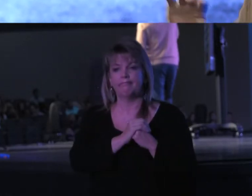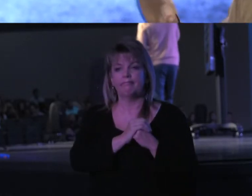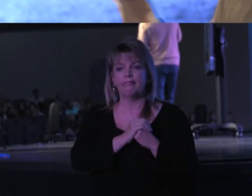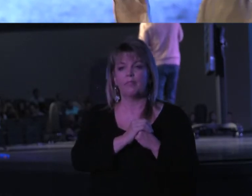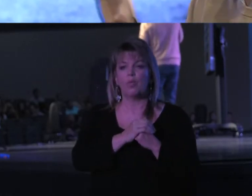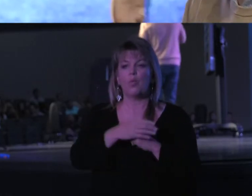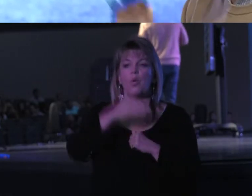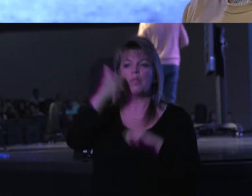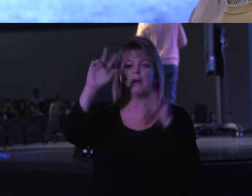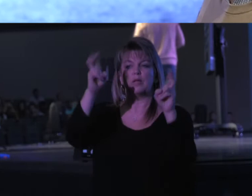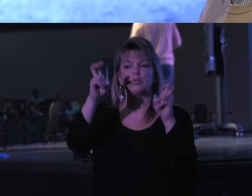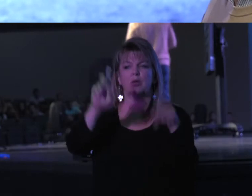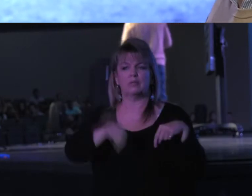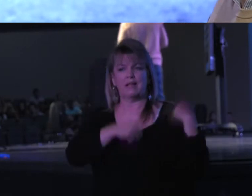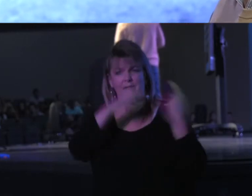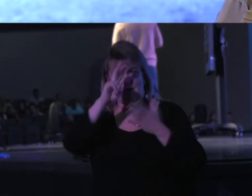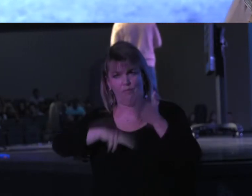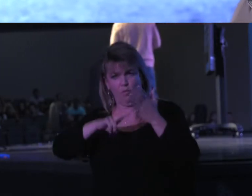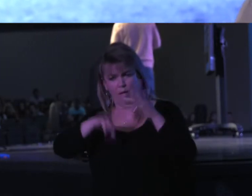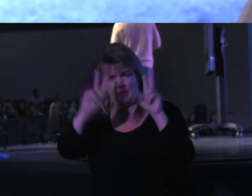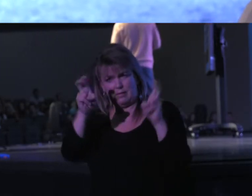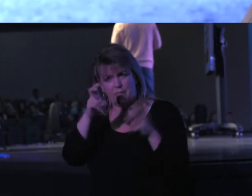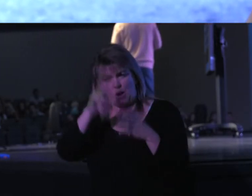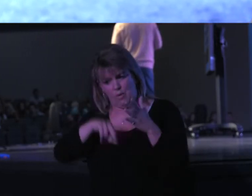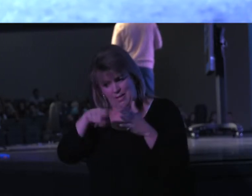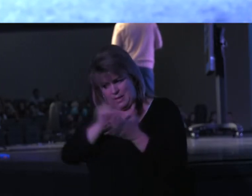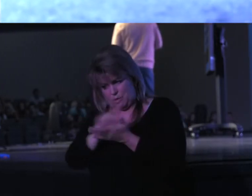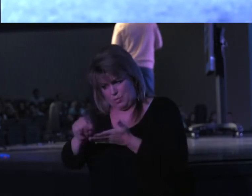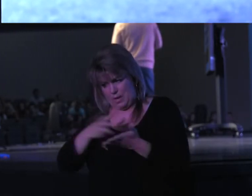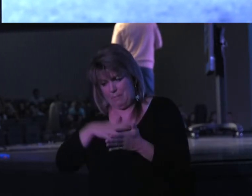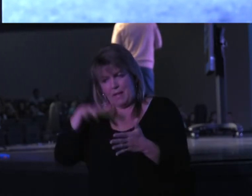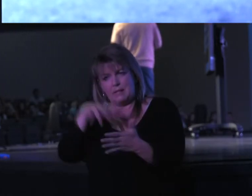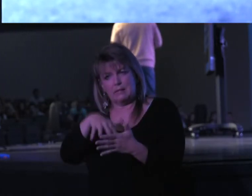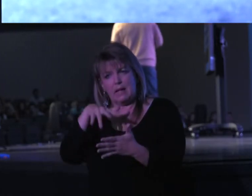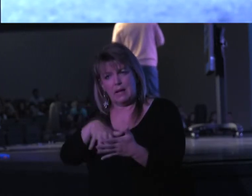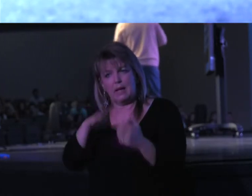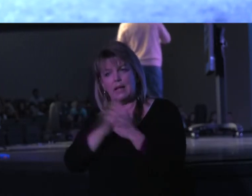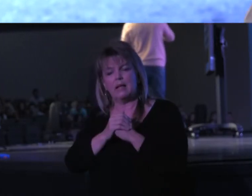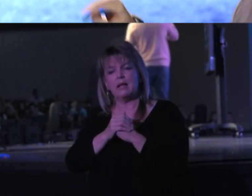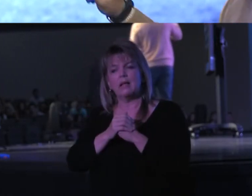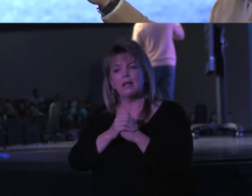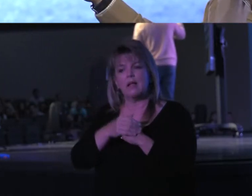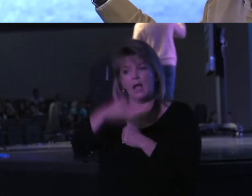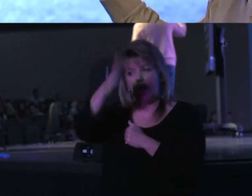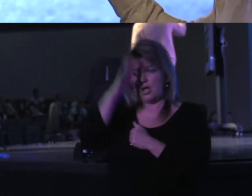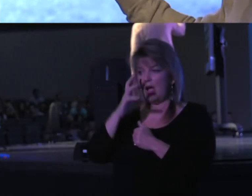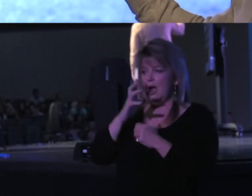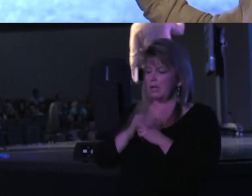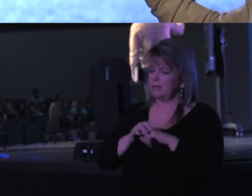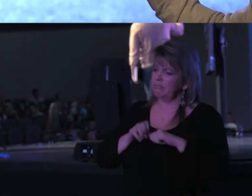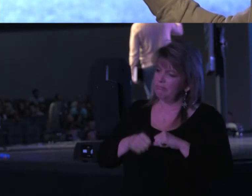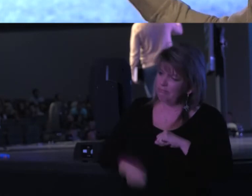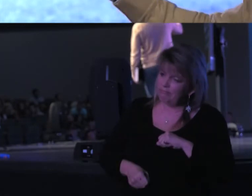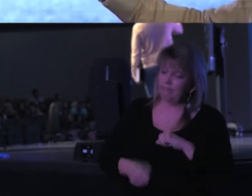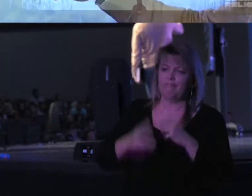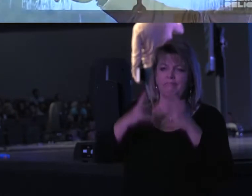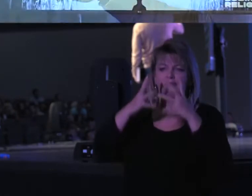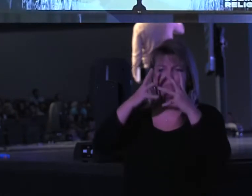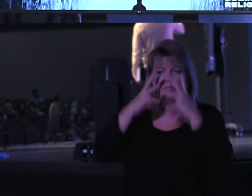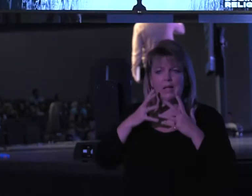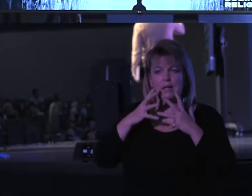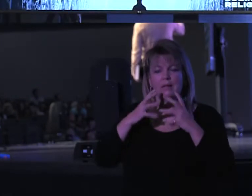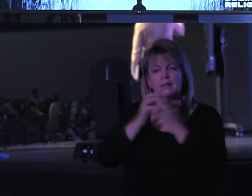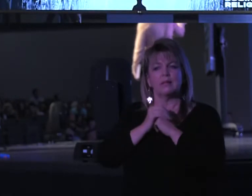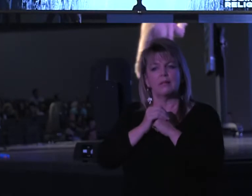One of the best quotes I think I've ever read on this subject, I read this week in my study. A commentator said, God's anguish and anger are, in